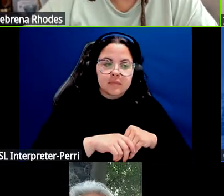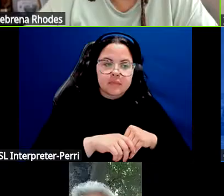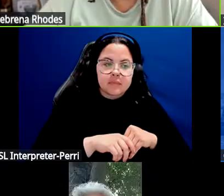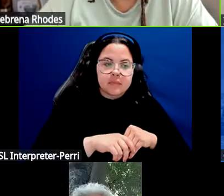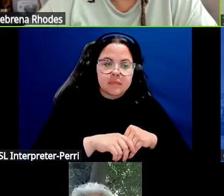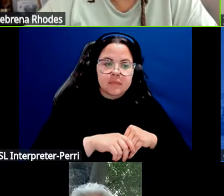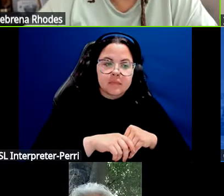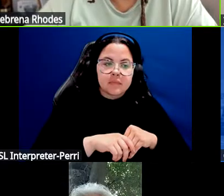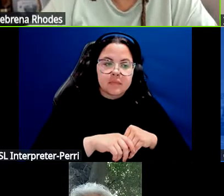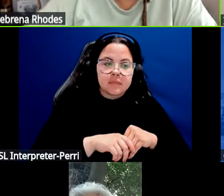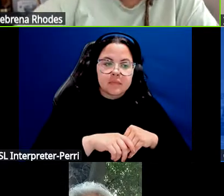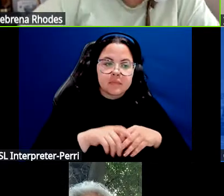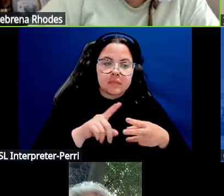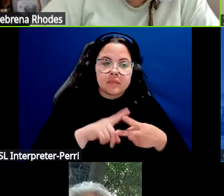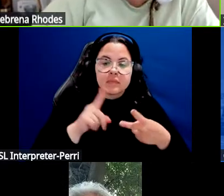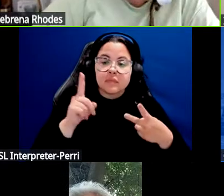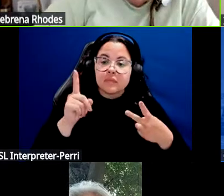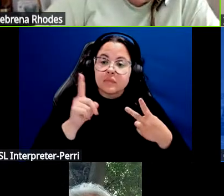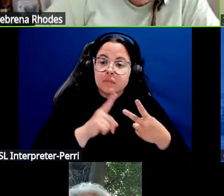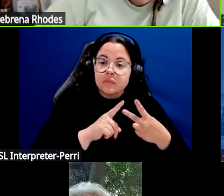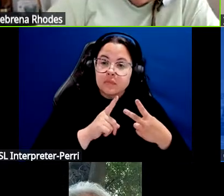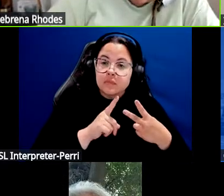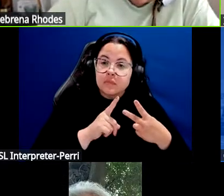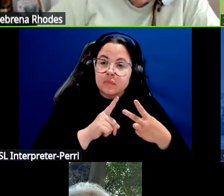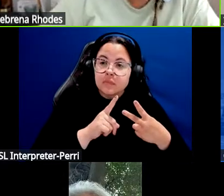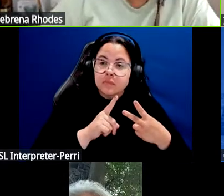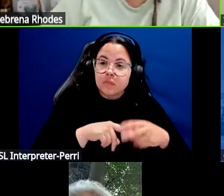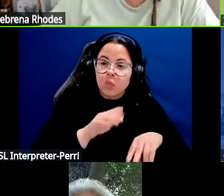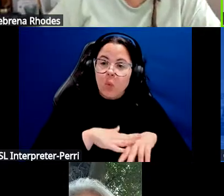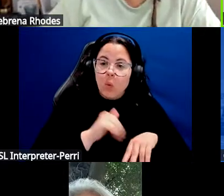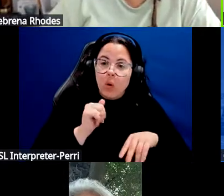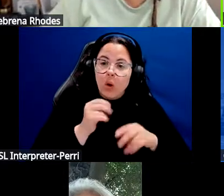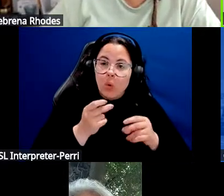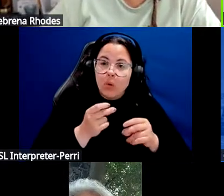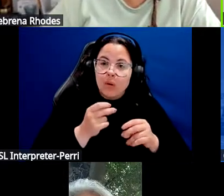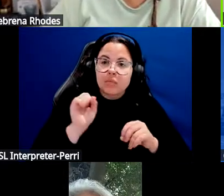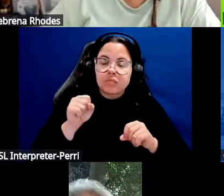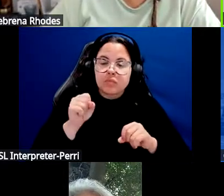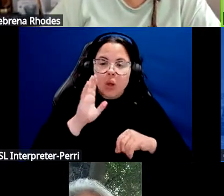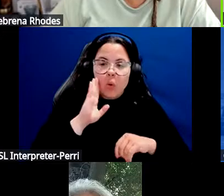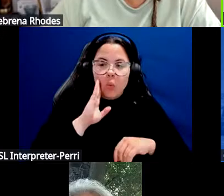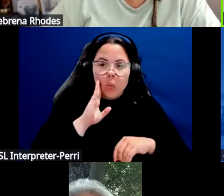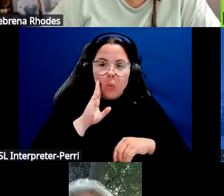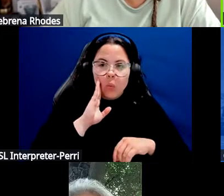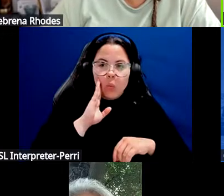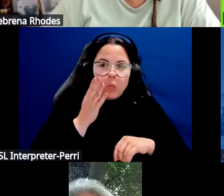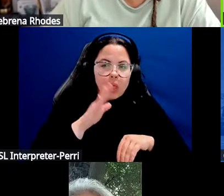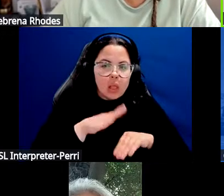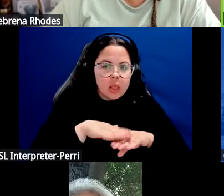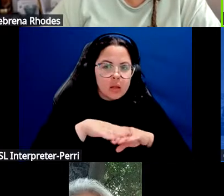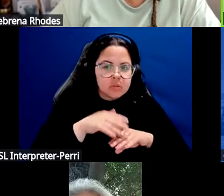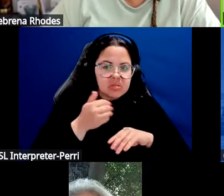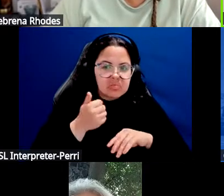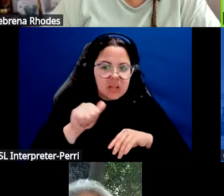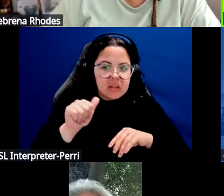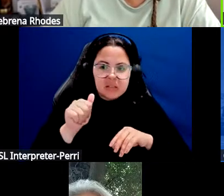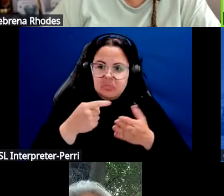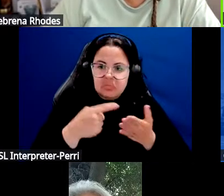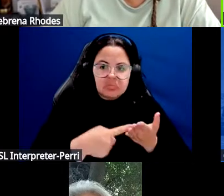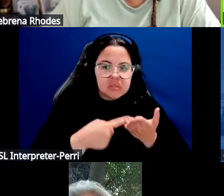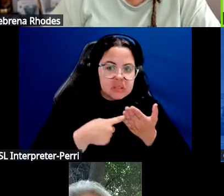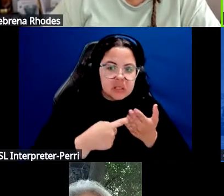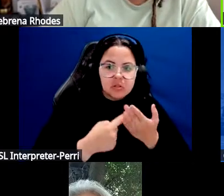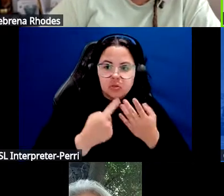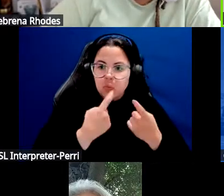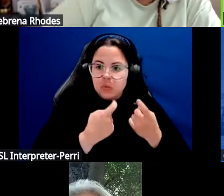And can we do roll call real quick? Yeah, I'll do roll call unless there's any discussion or questions on